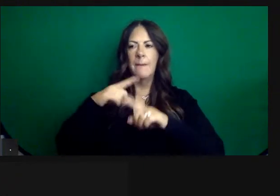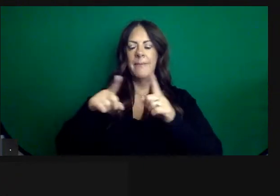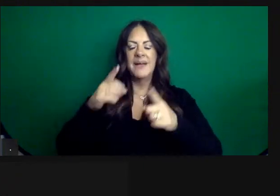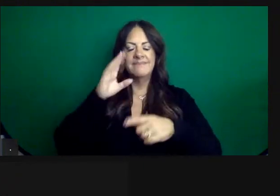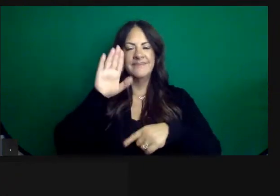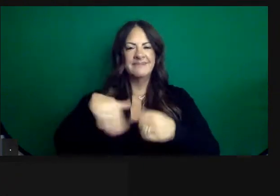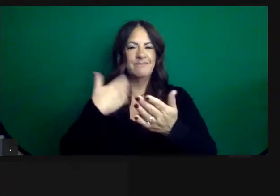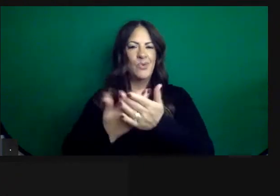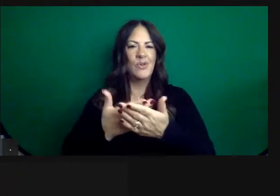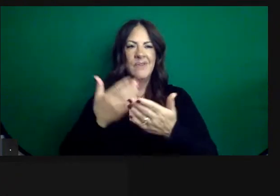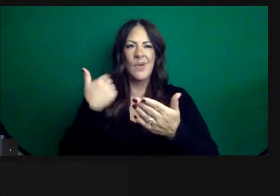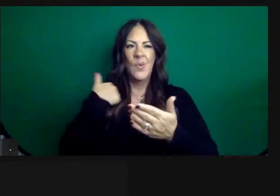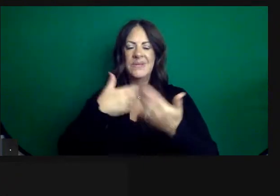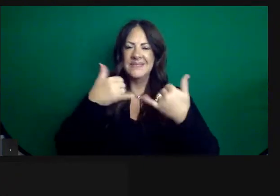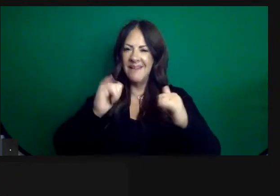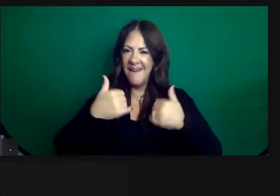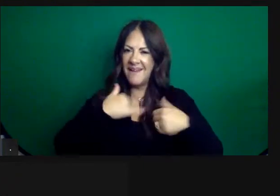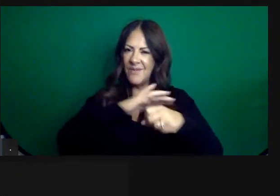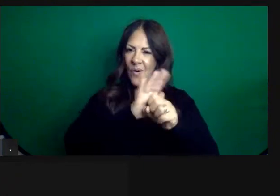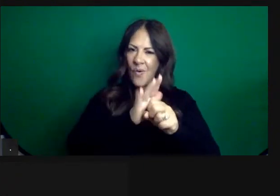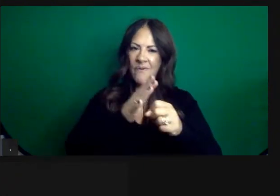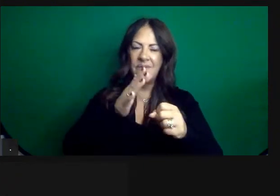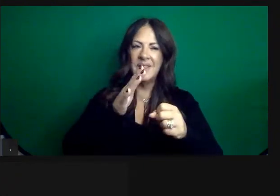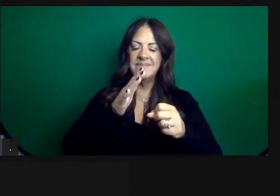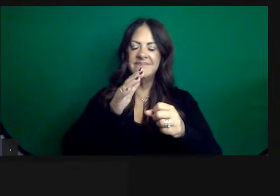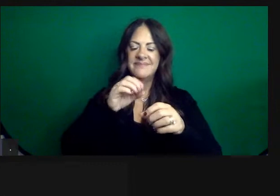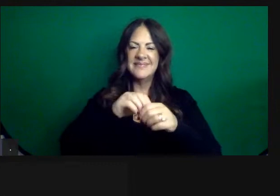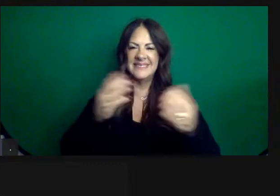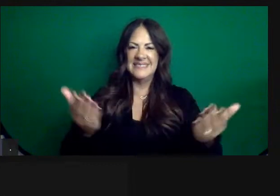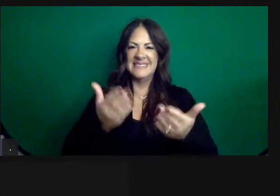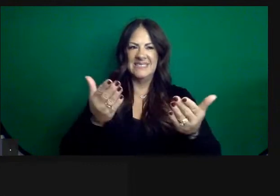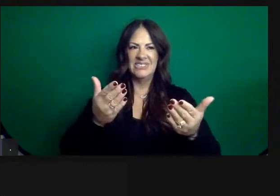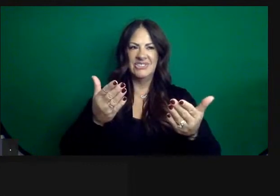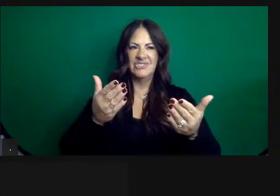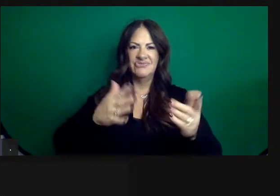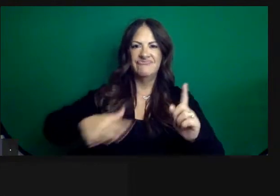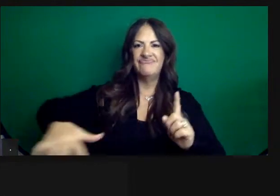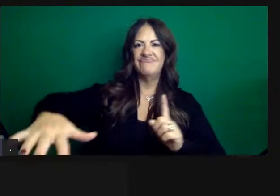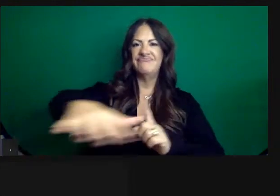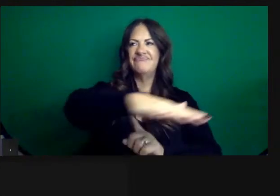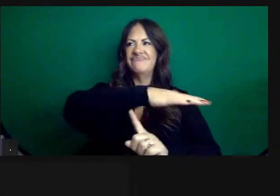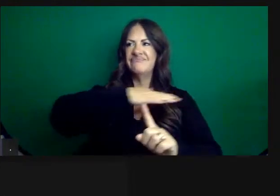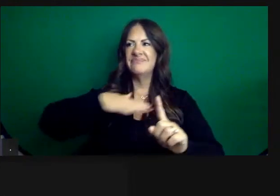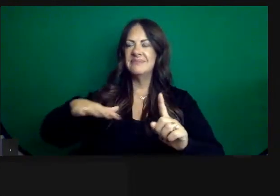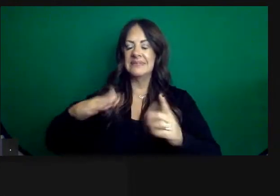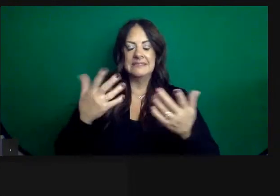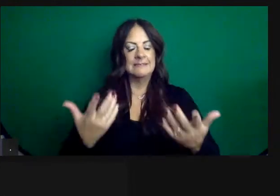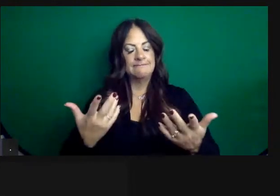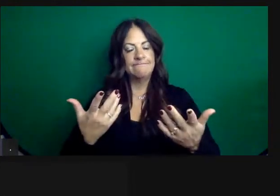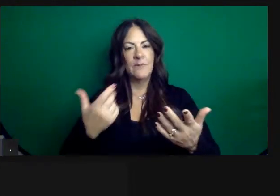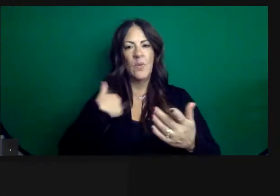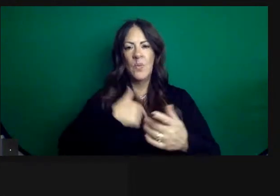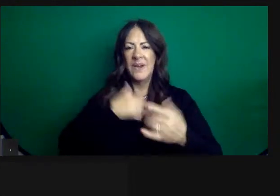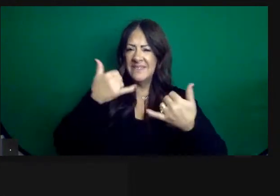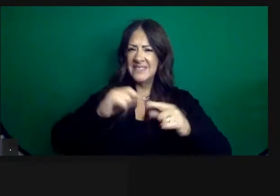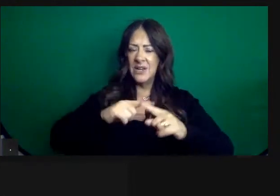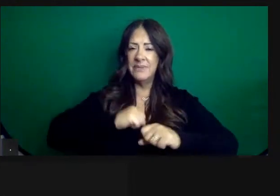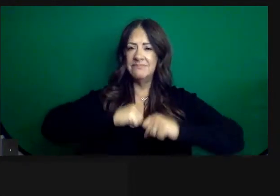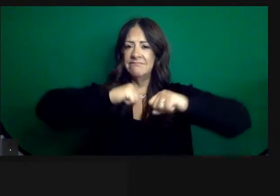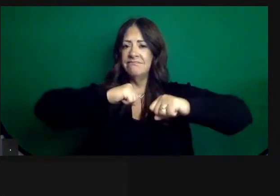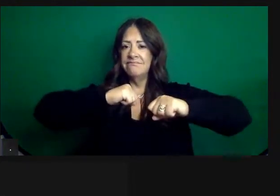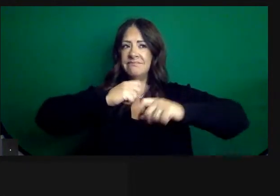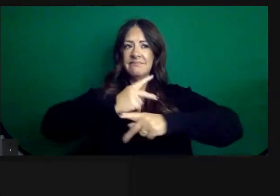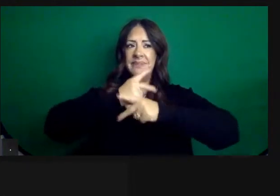our communities. We've got to keep our guard up. How likely is it that we'll see another